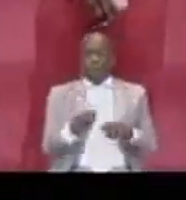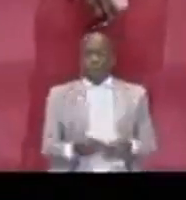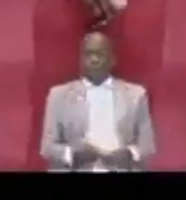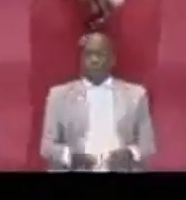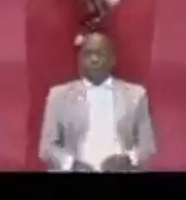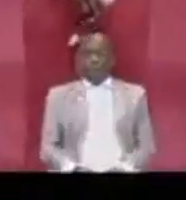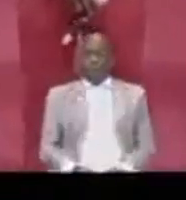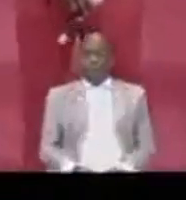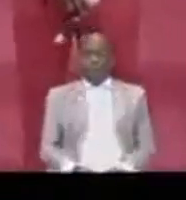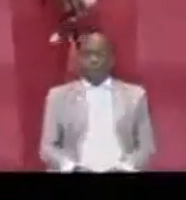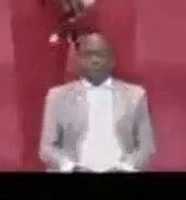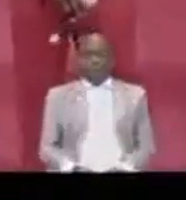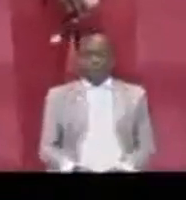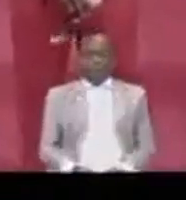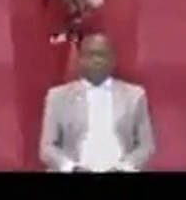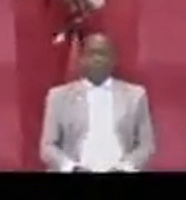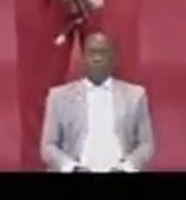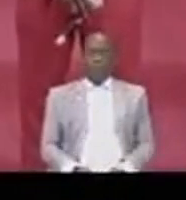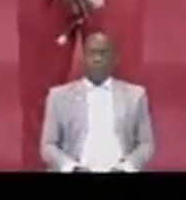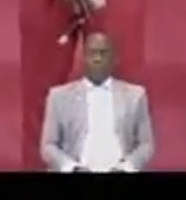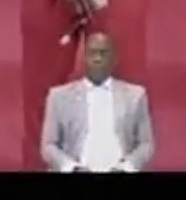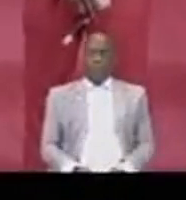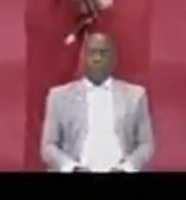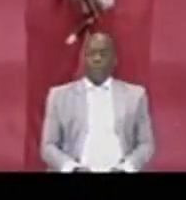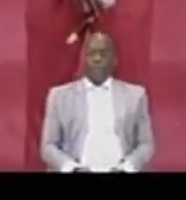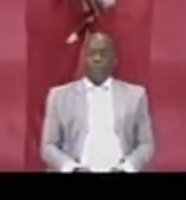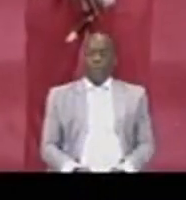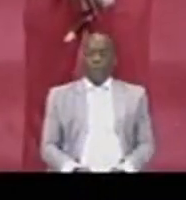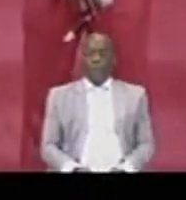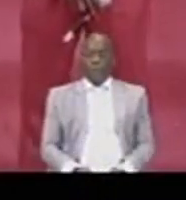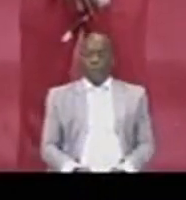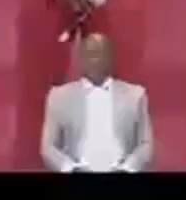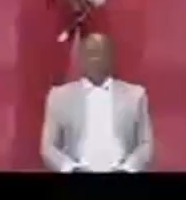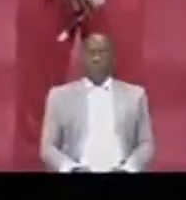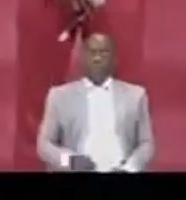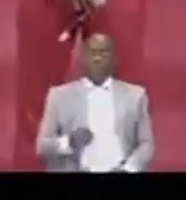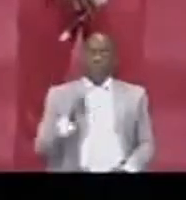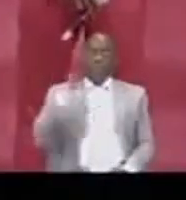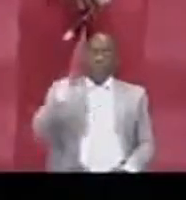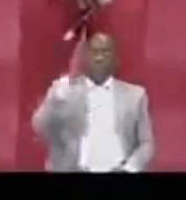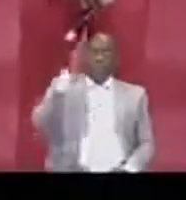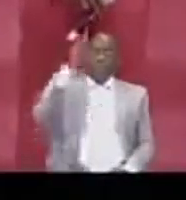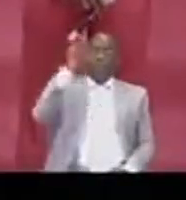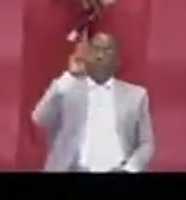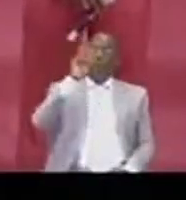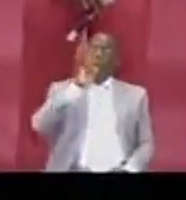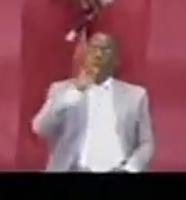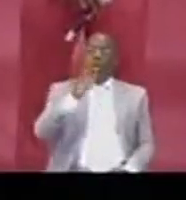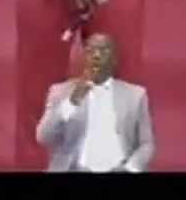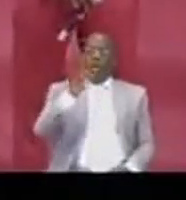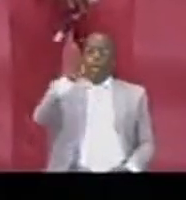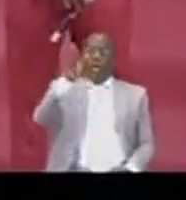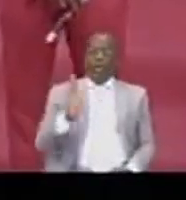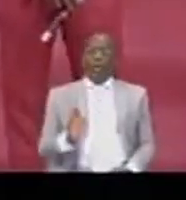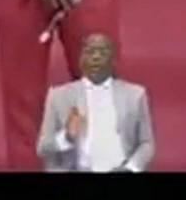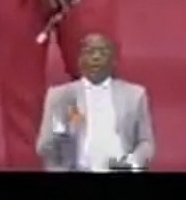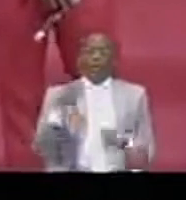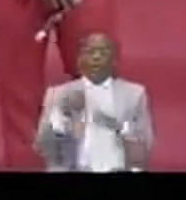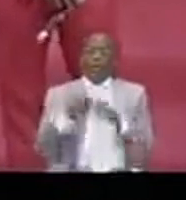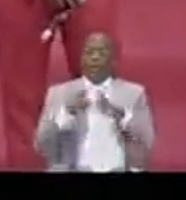Amen. You are God from beginning to the end.